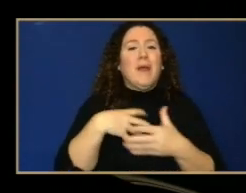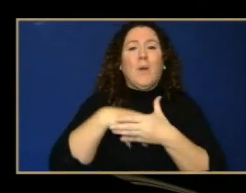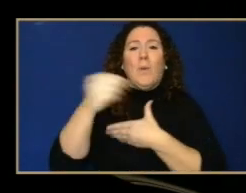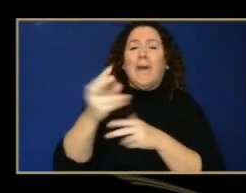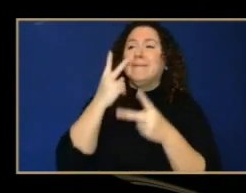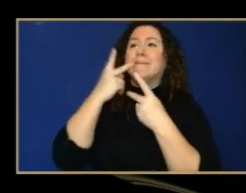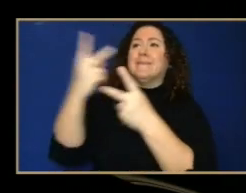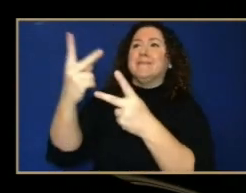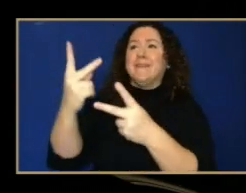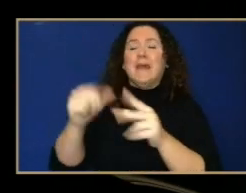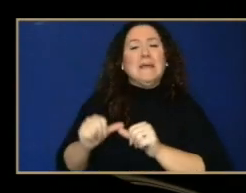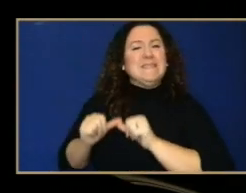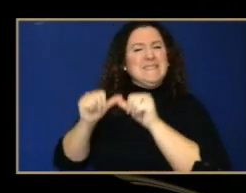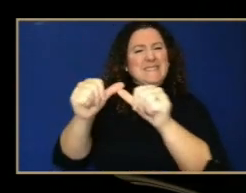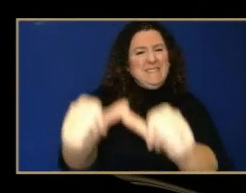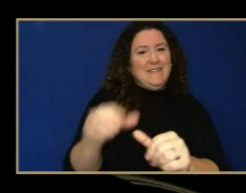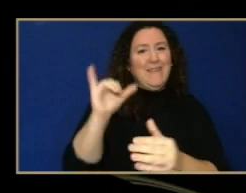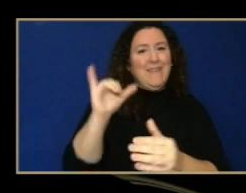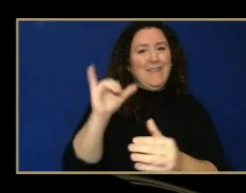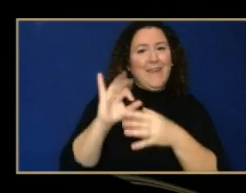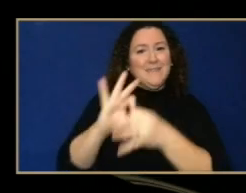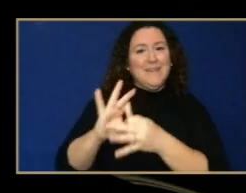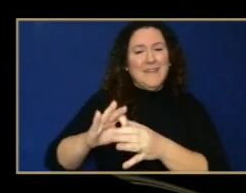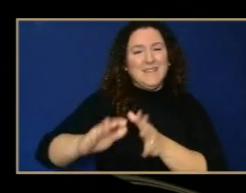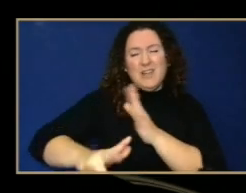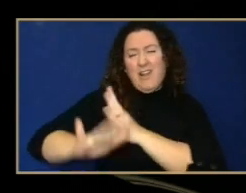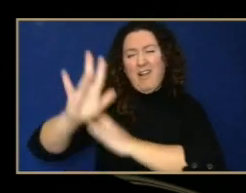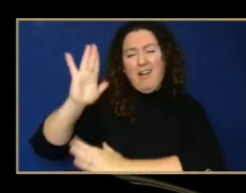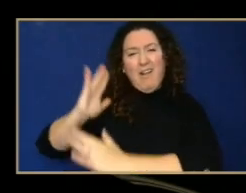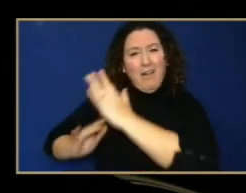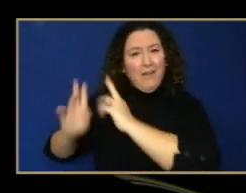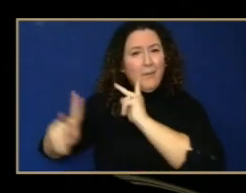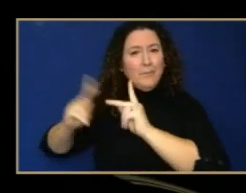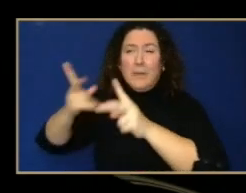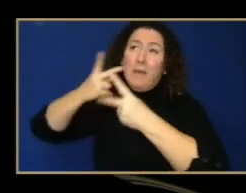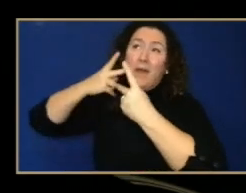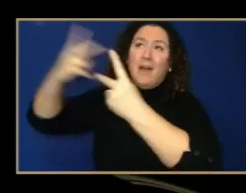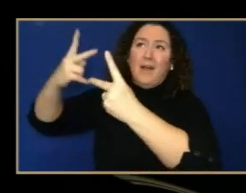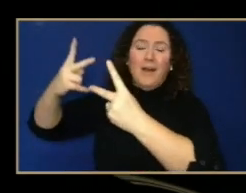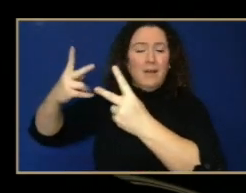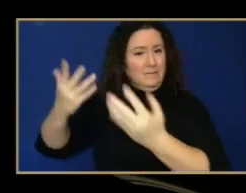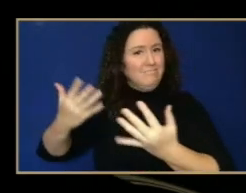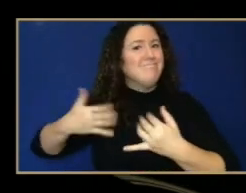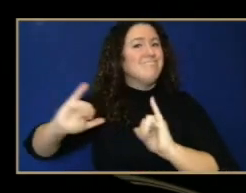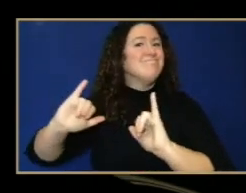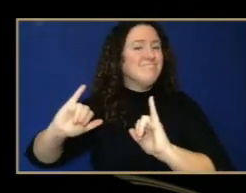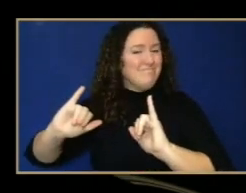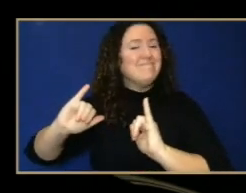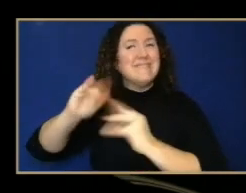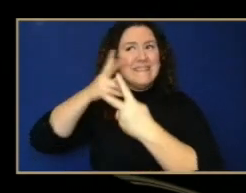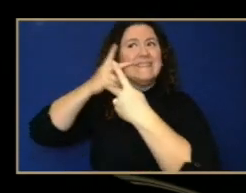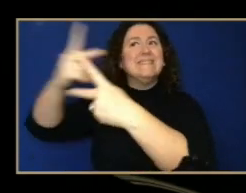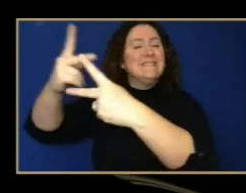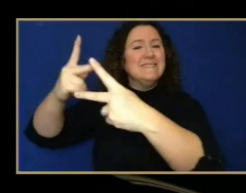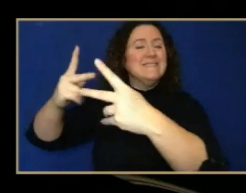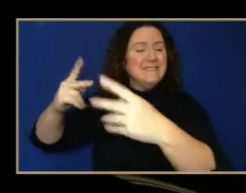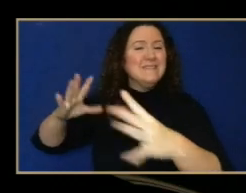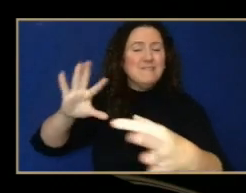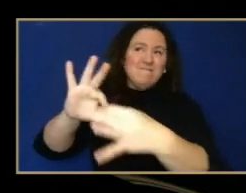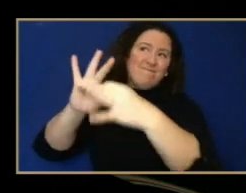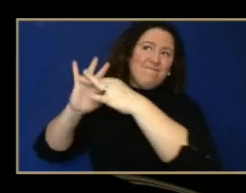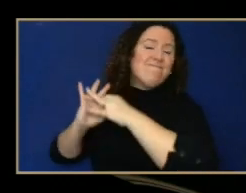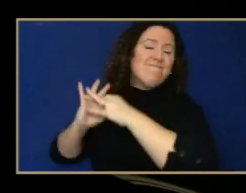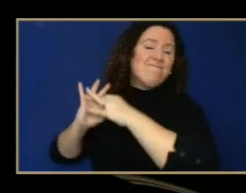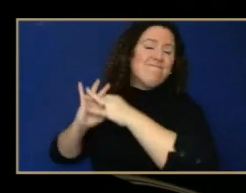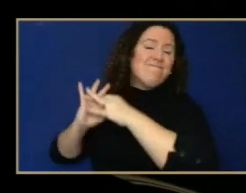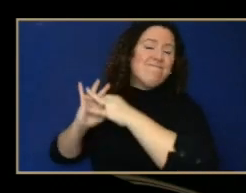observations up in the sky, and continue this connection that we have to the sky above us. And I think it's so cool that, like you said, it doesn't matter where